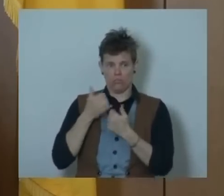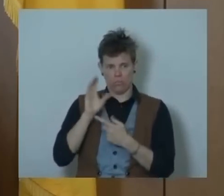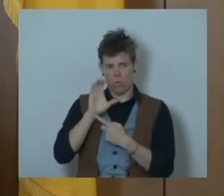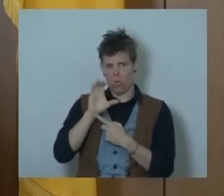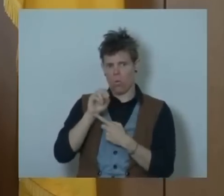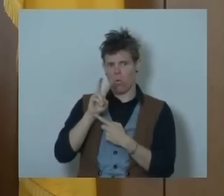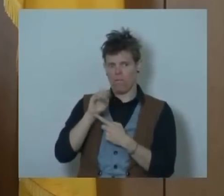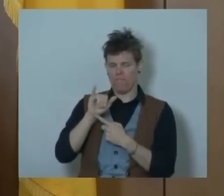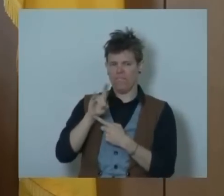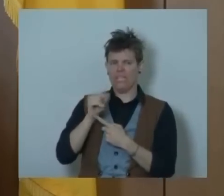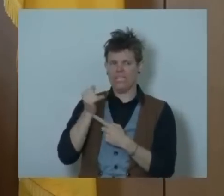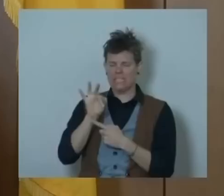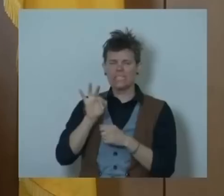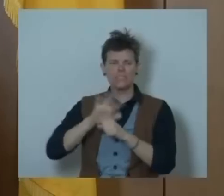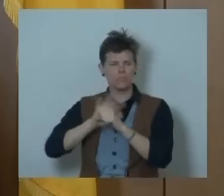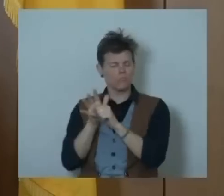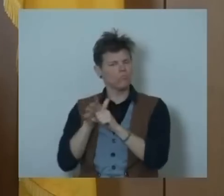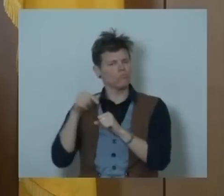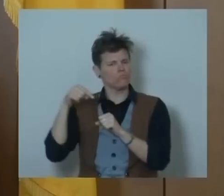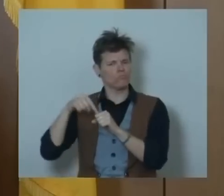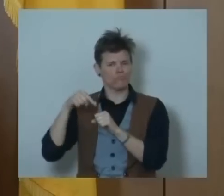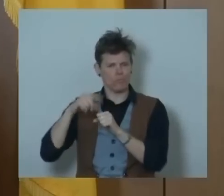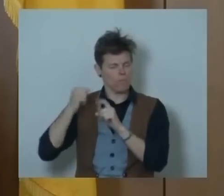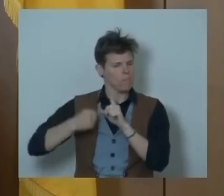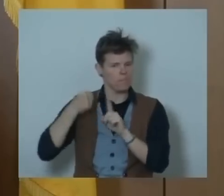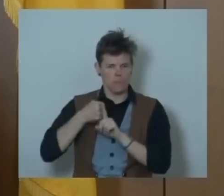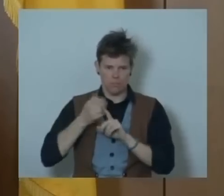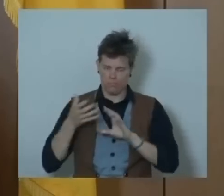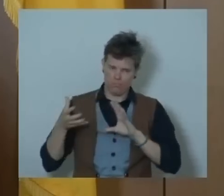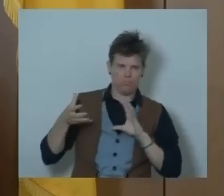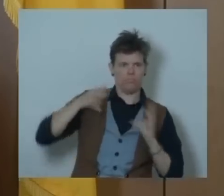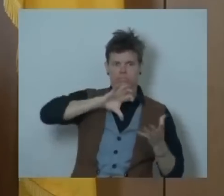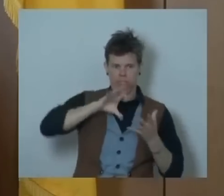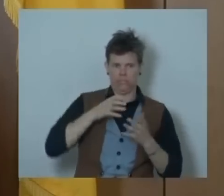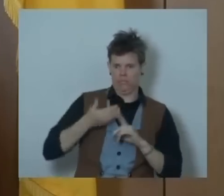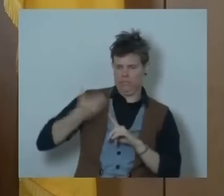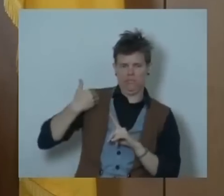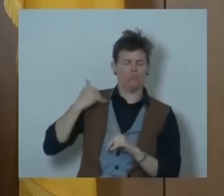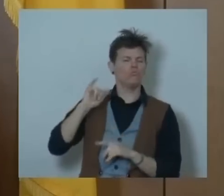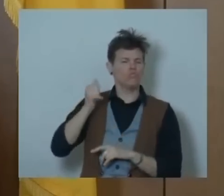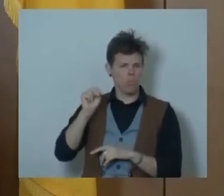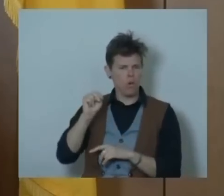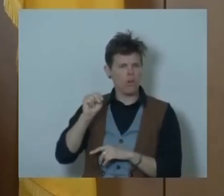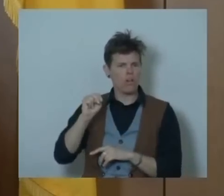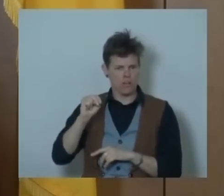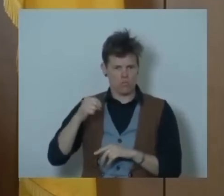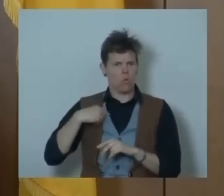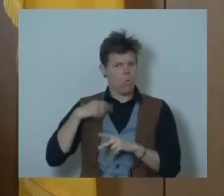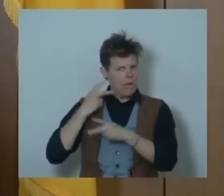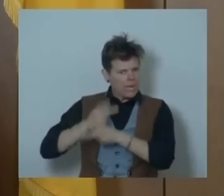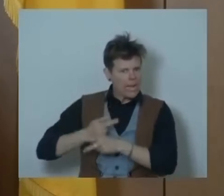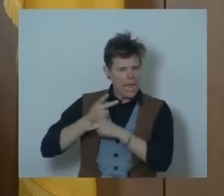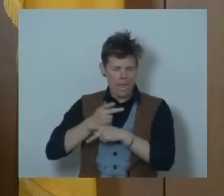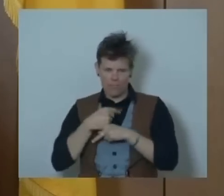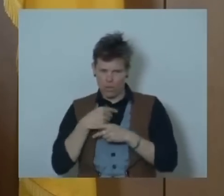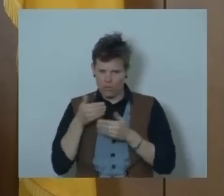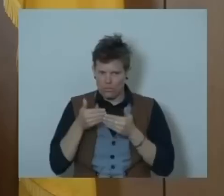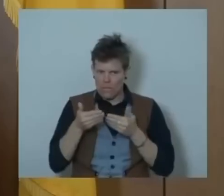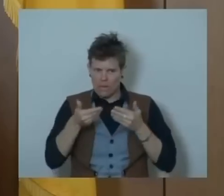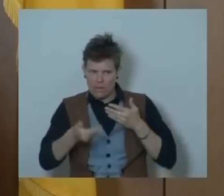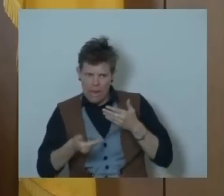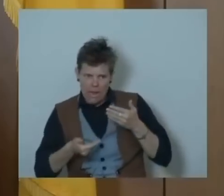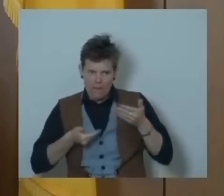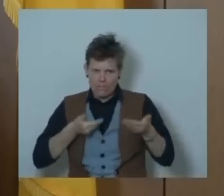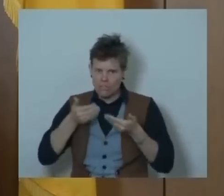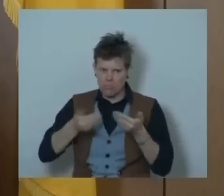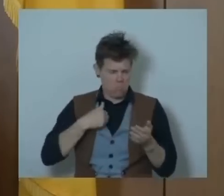January. And two, because we've been careful about that, we don't think that we need to do furloughs or